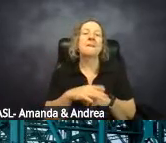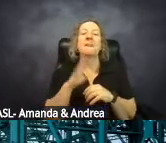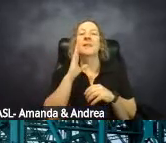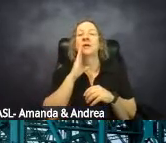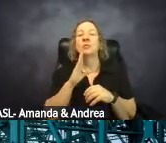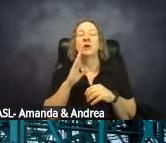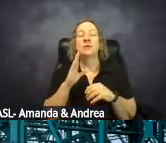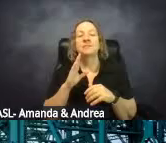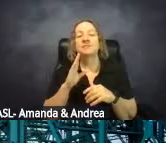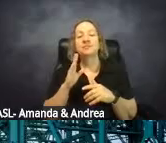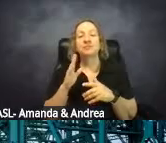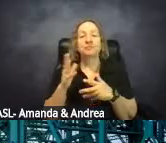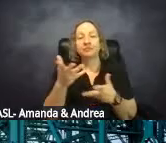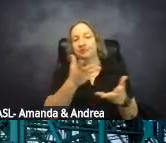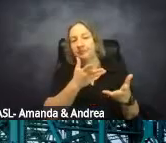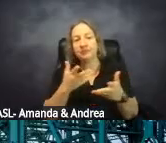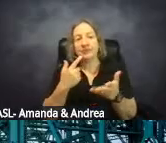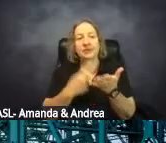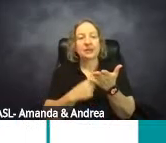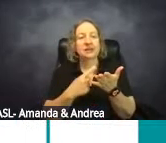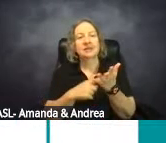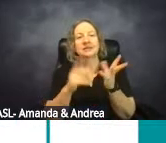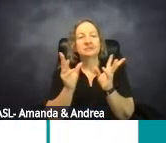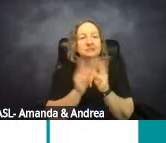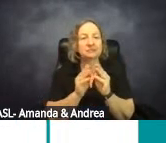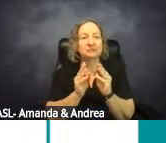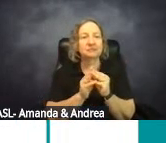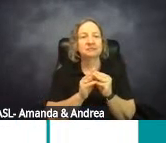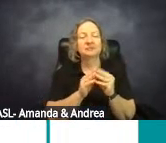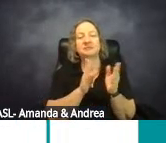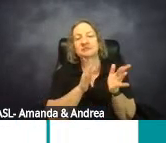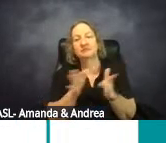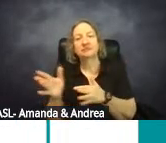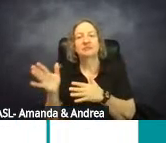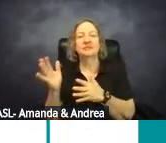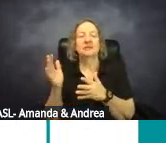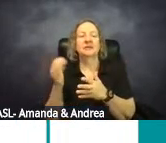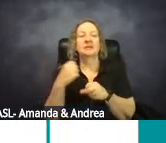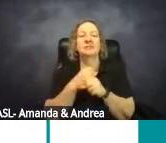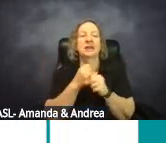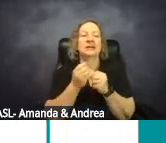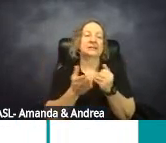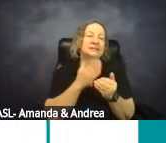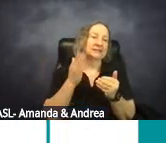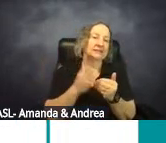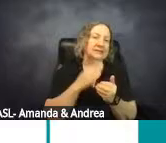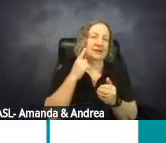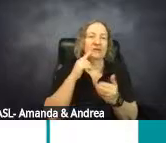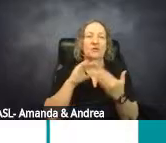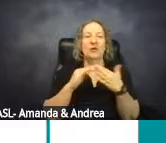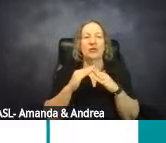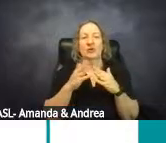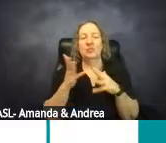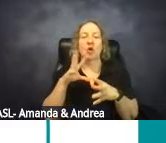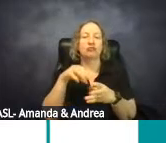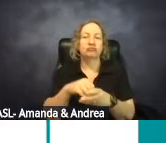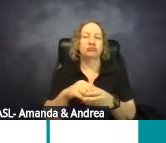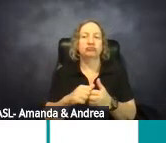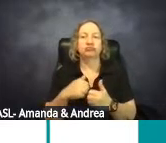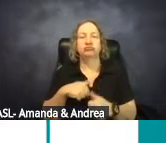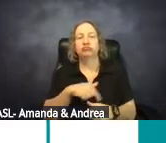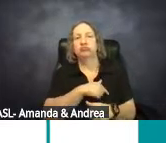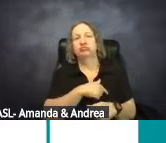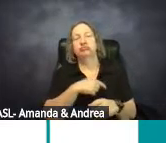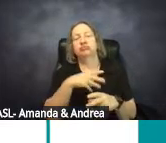of our meeting logistics that make it easy for our community to engage with us and